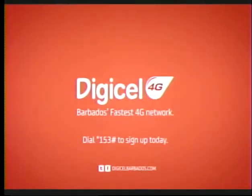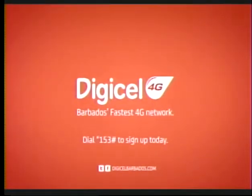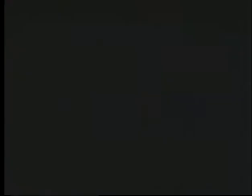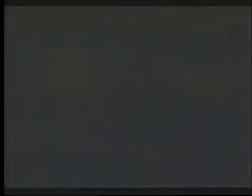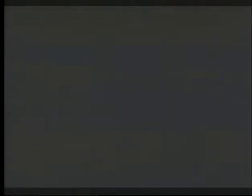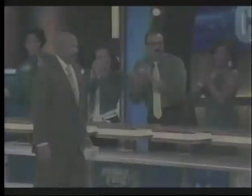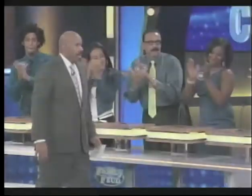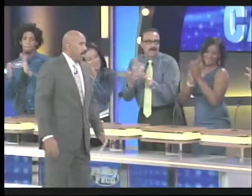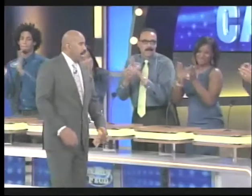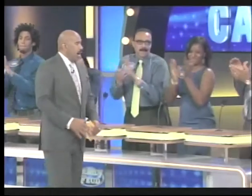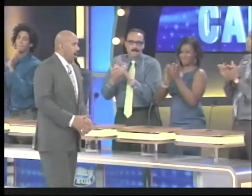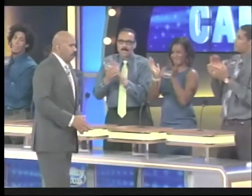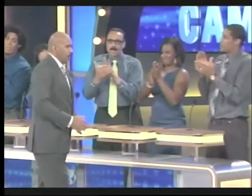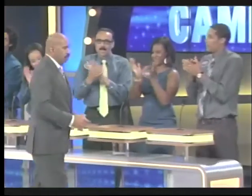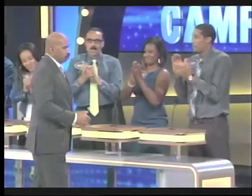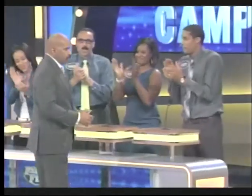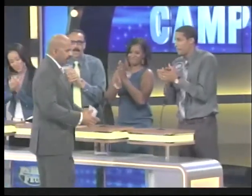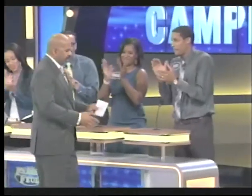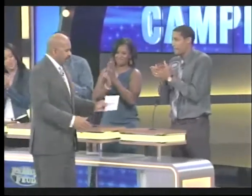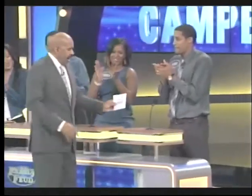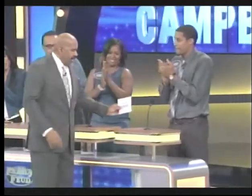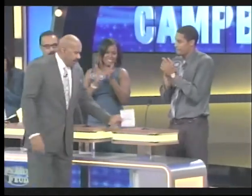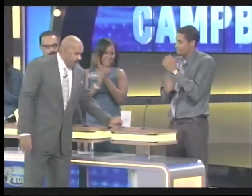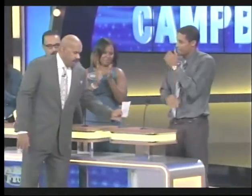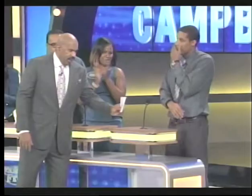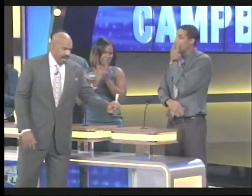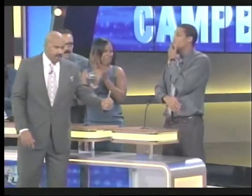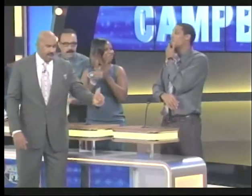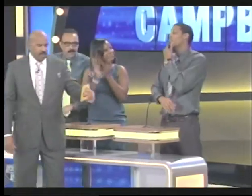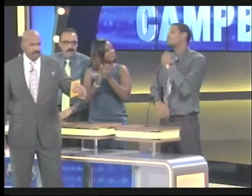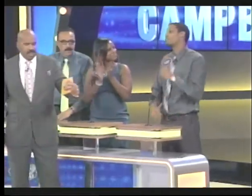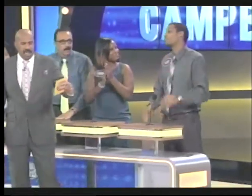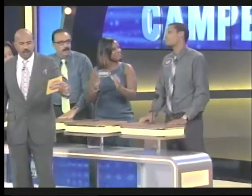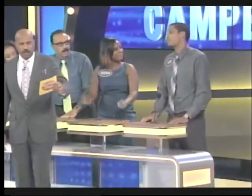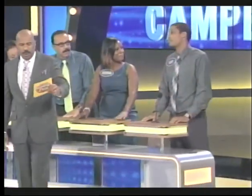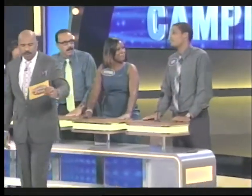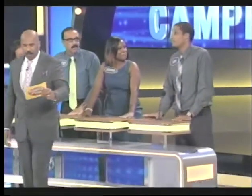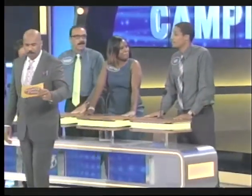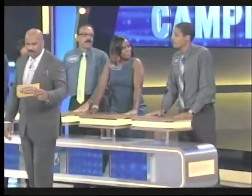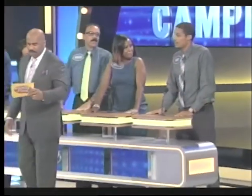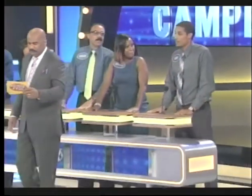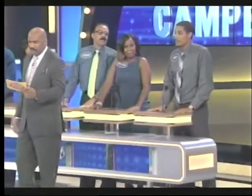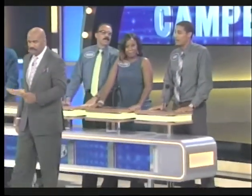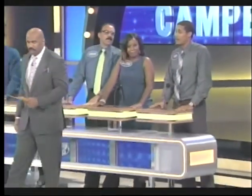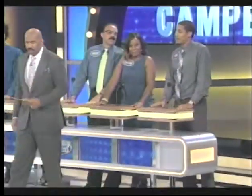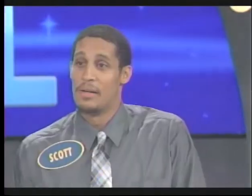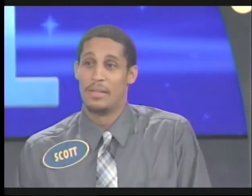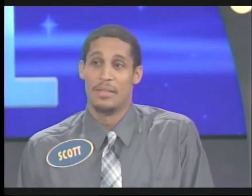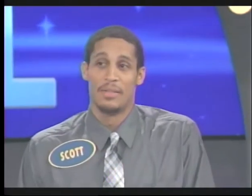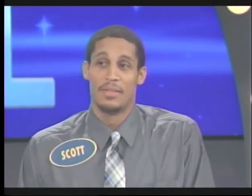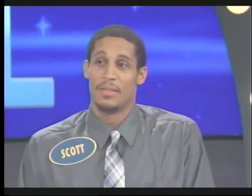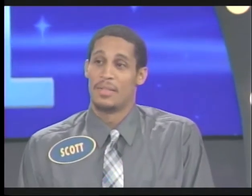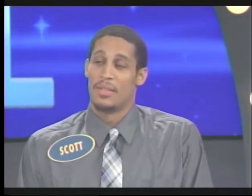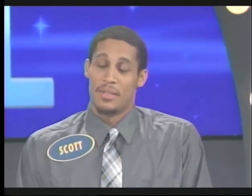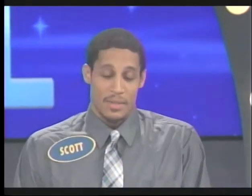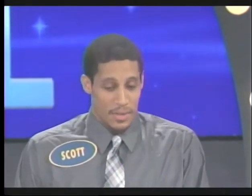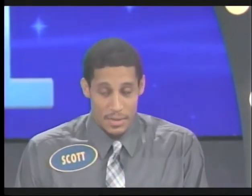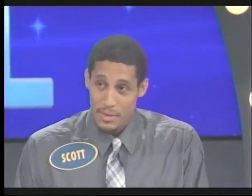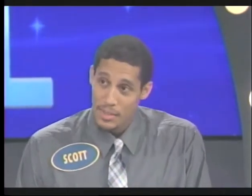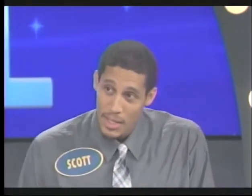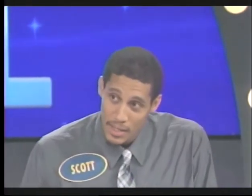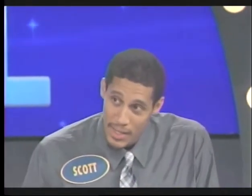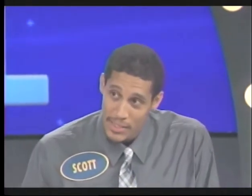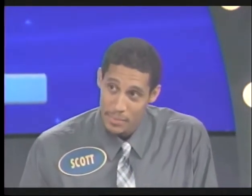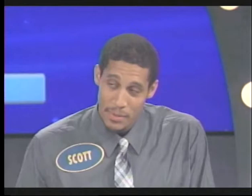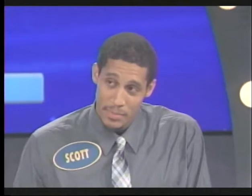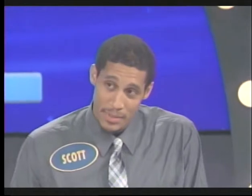today. Only one strike, Scott. Name something a teenage boy might practice his kissing technique on. It's